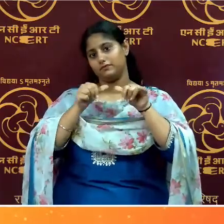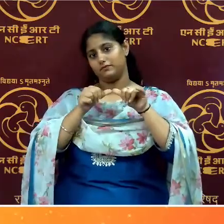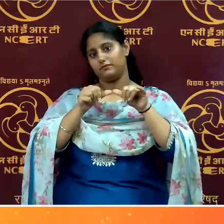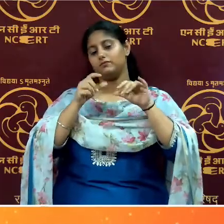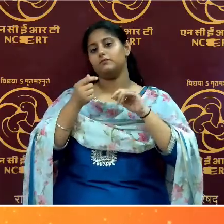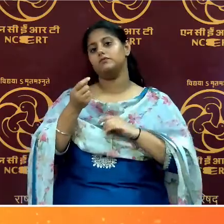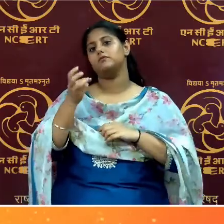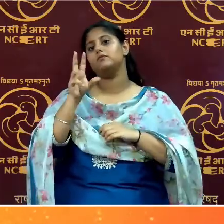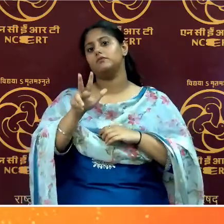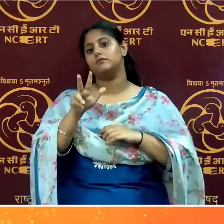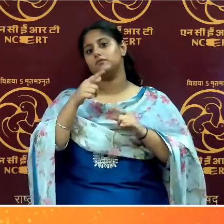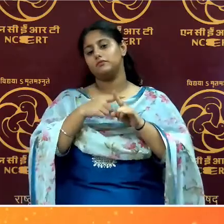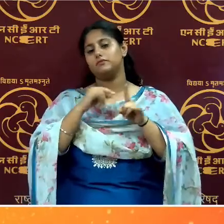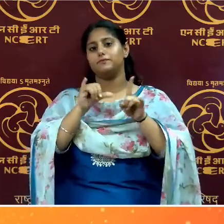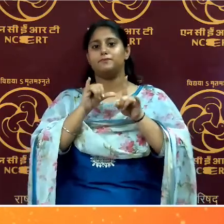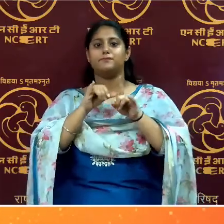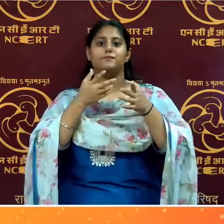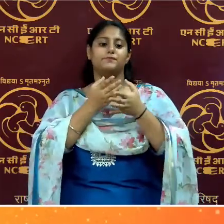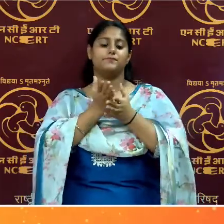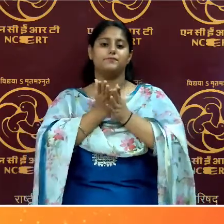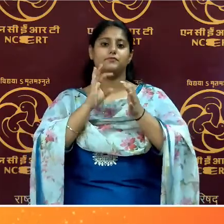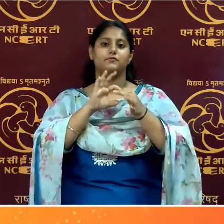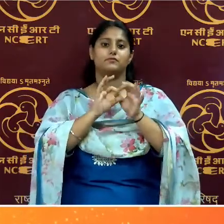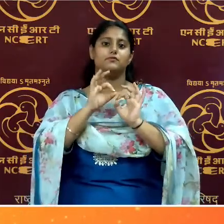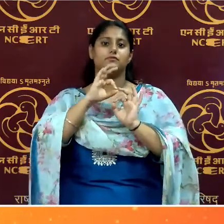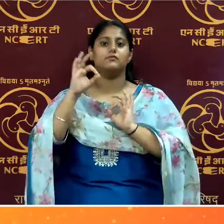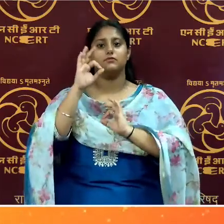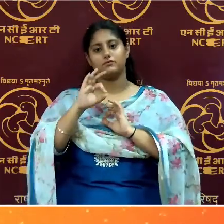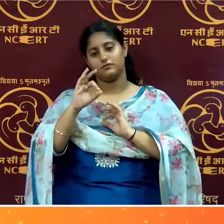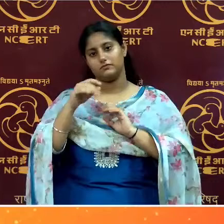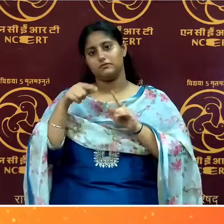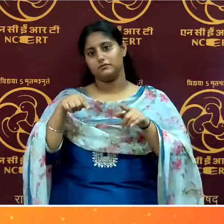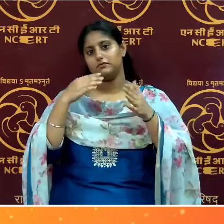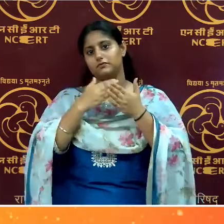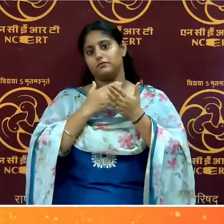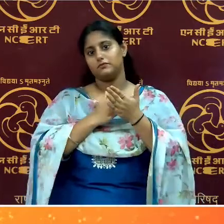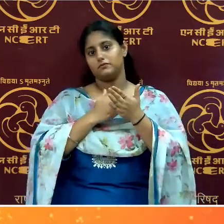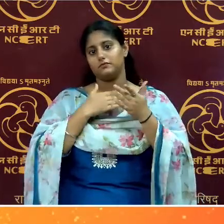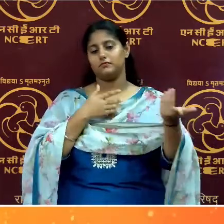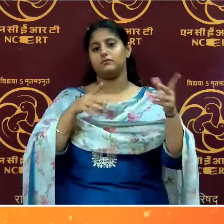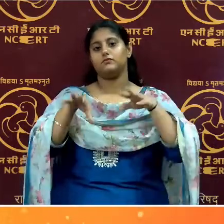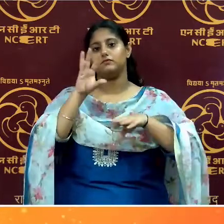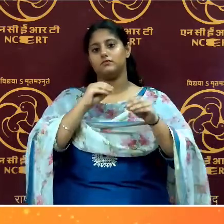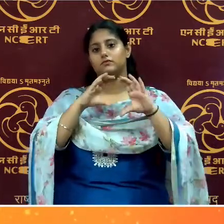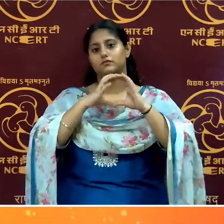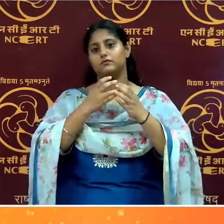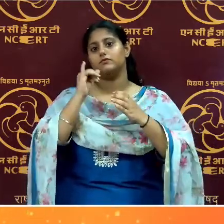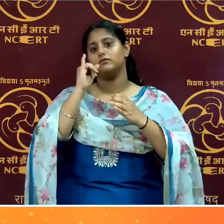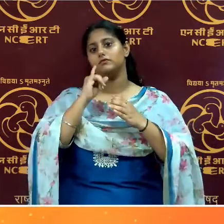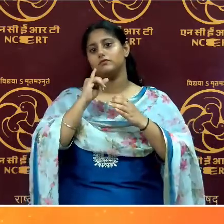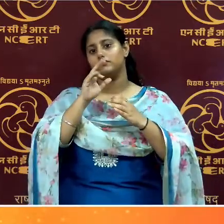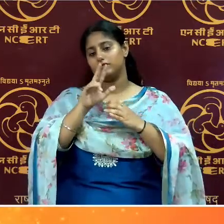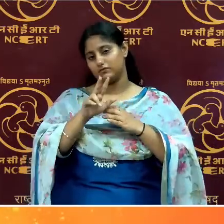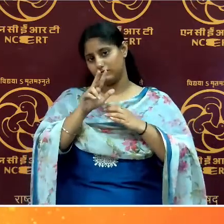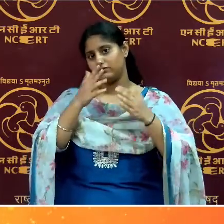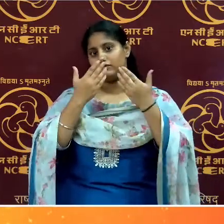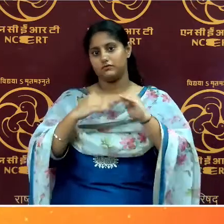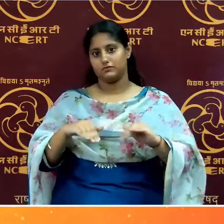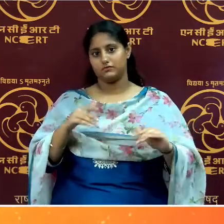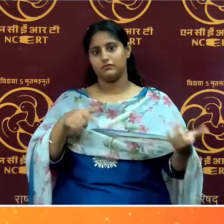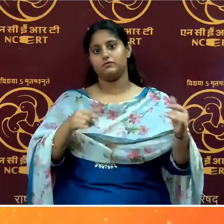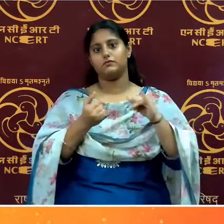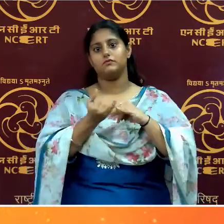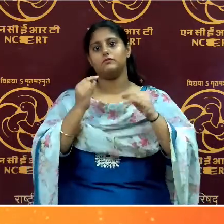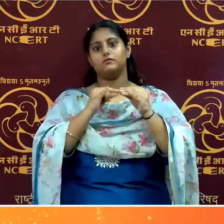and also on our YouTube handle NCERT Official. This session is meant for the learners of class 8 and the subject that we are taking up